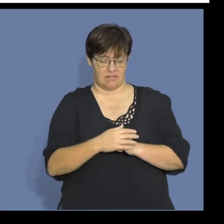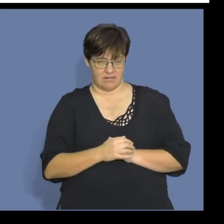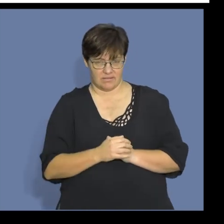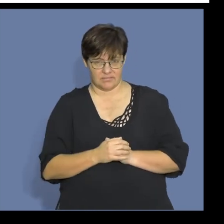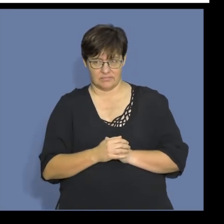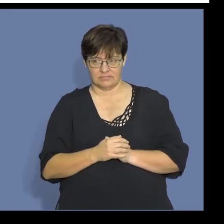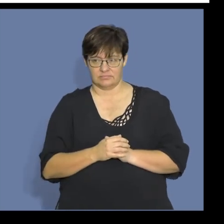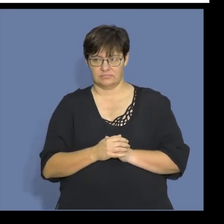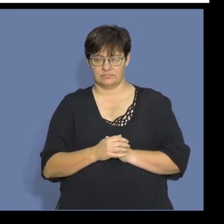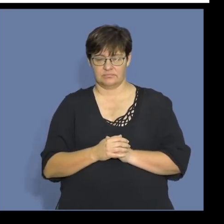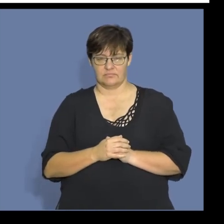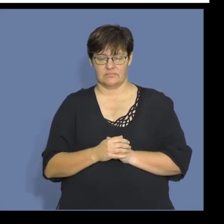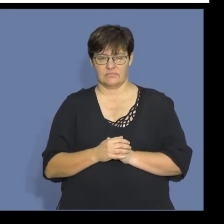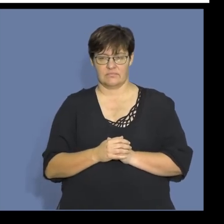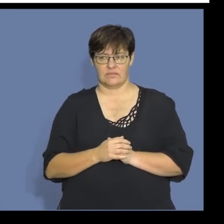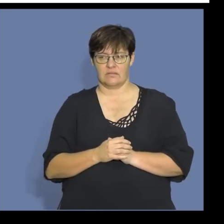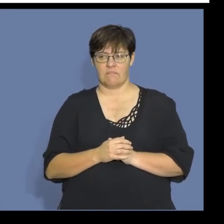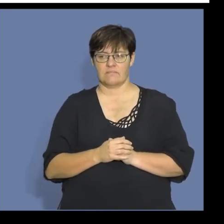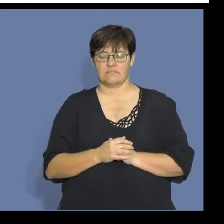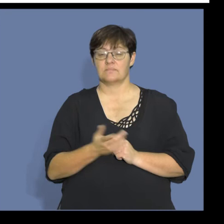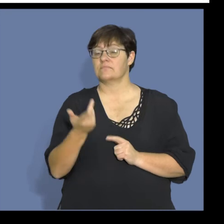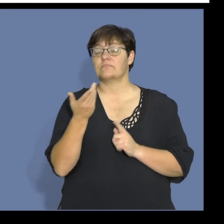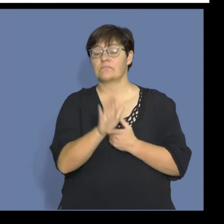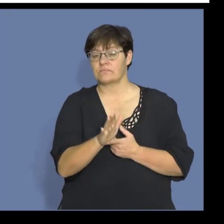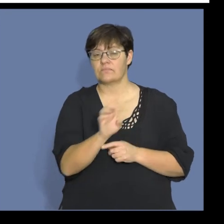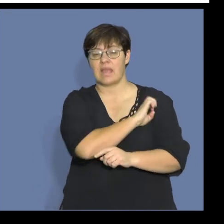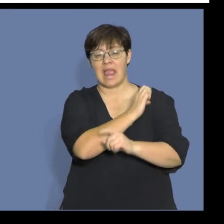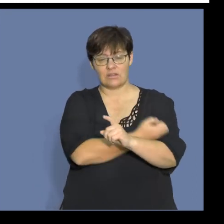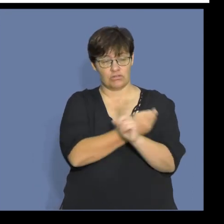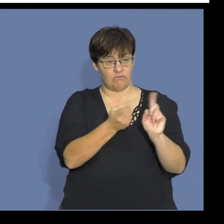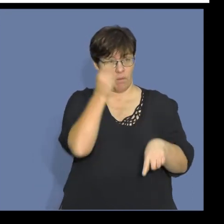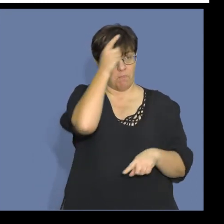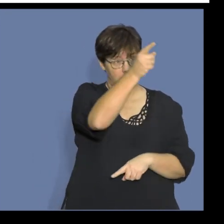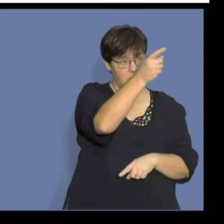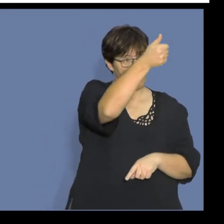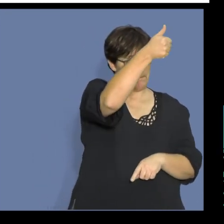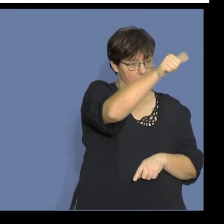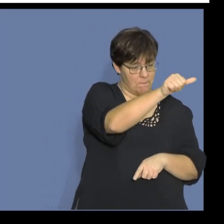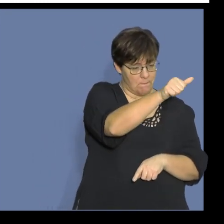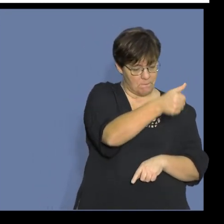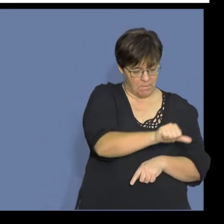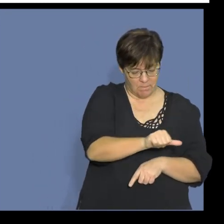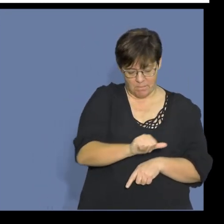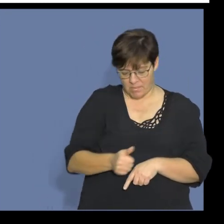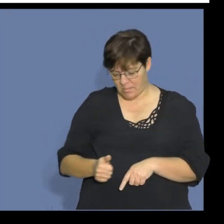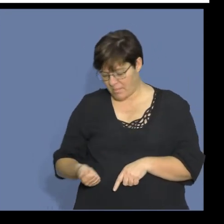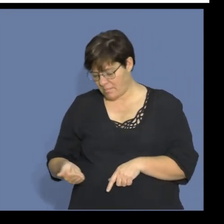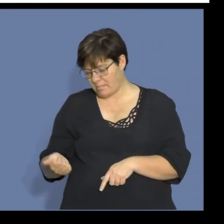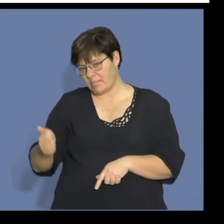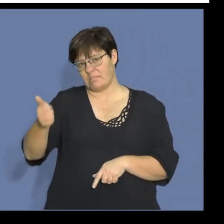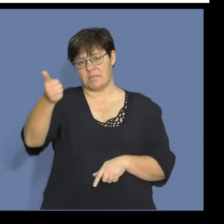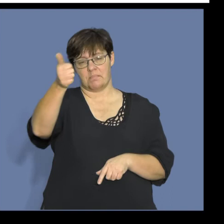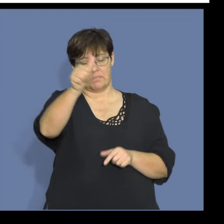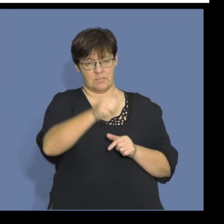an illustration showing you a food chain, and essentially it's showing you how energy is transferred from one trophic level all the